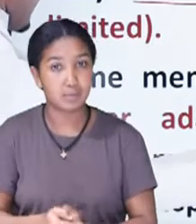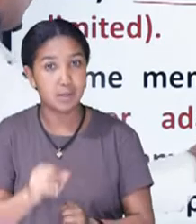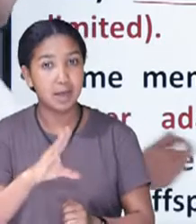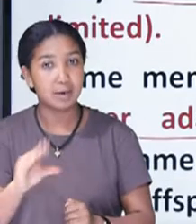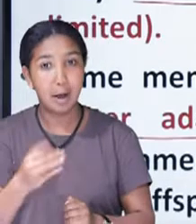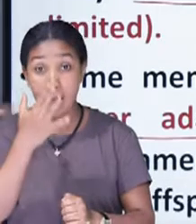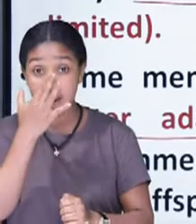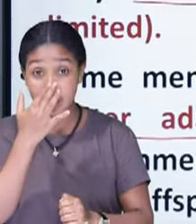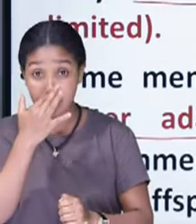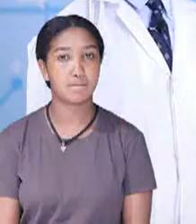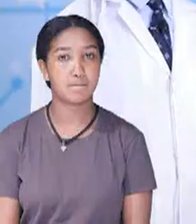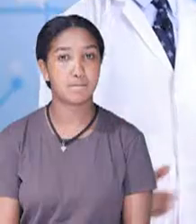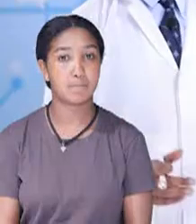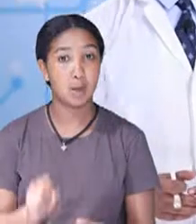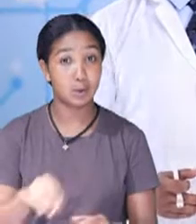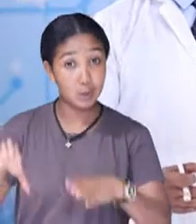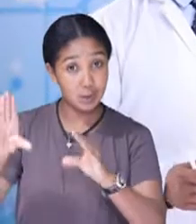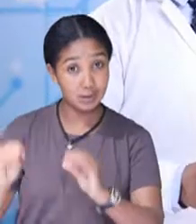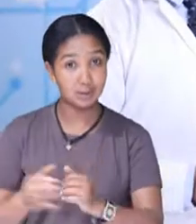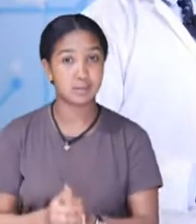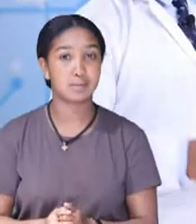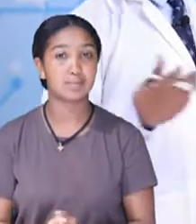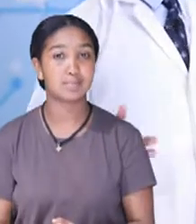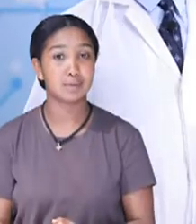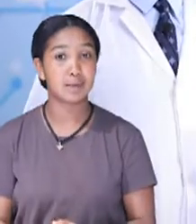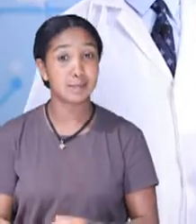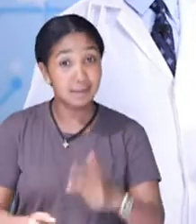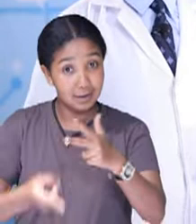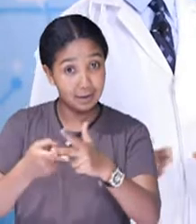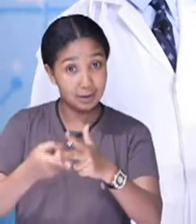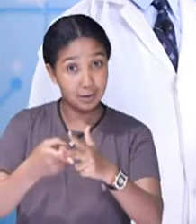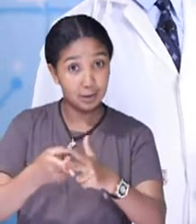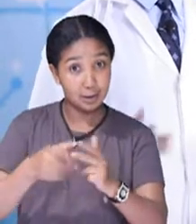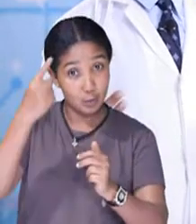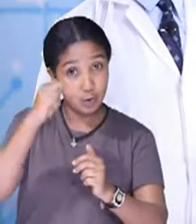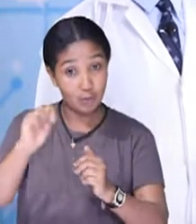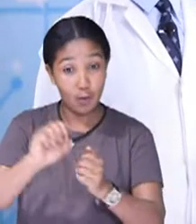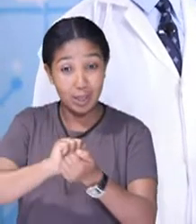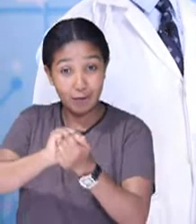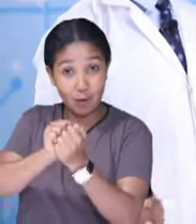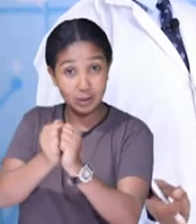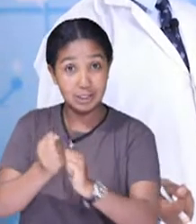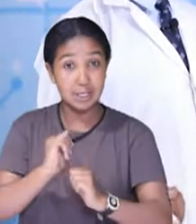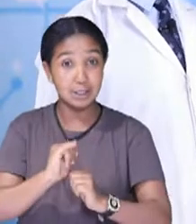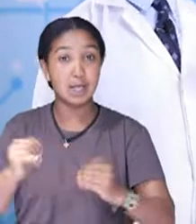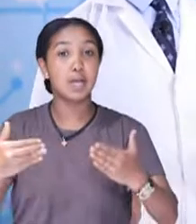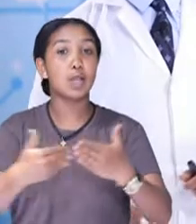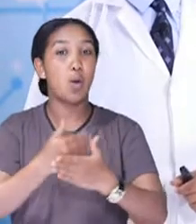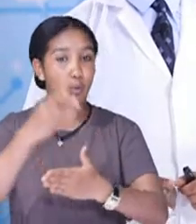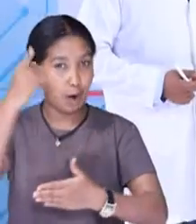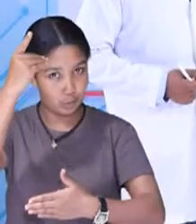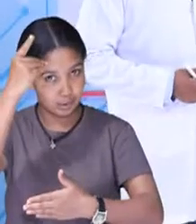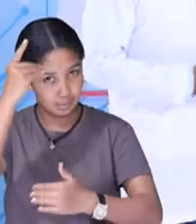and adapt. Okay, students, the third theory for evolution is